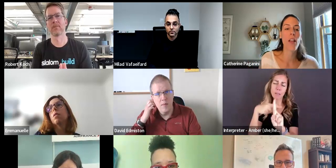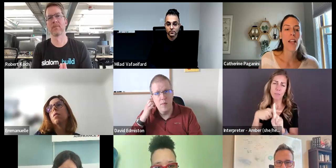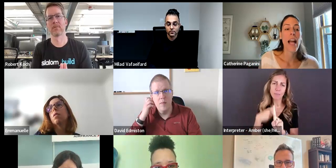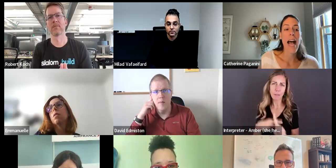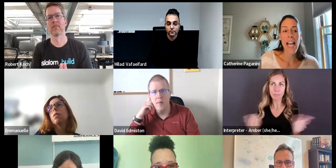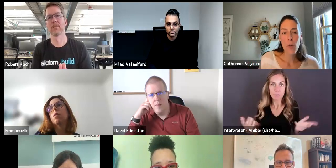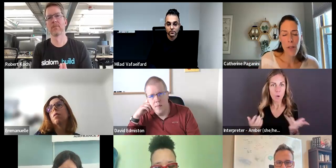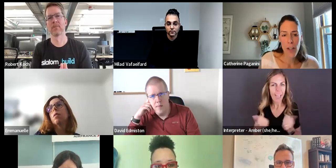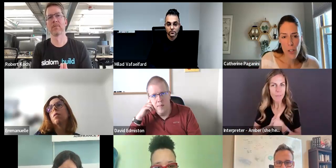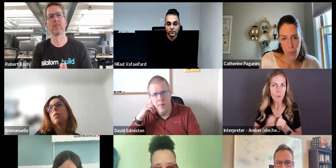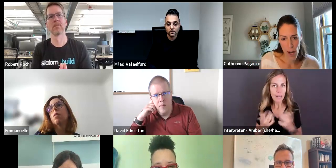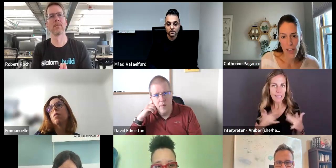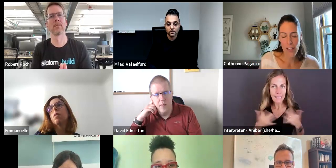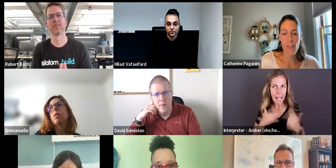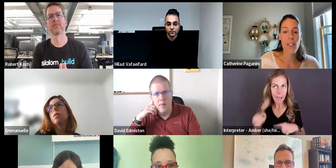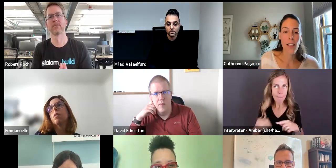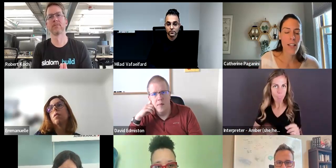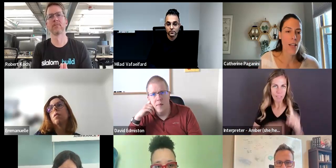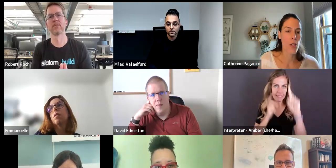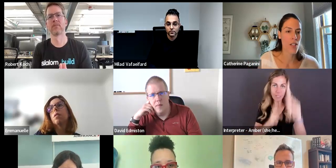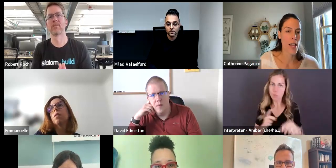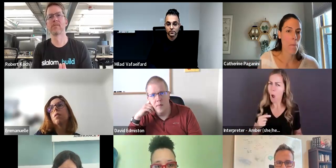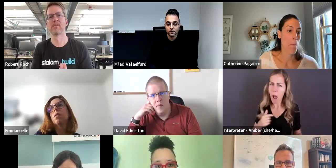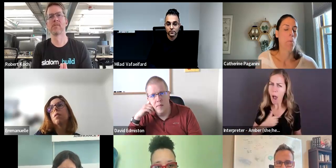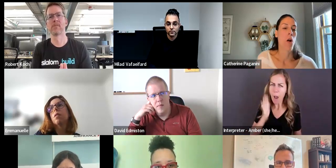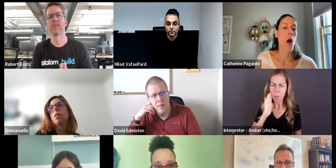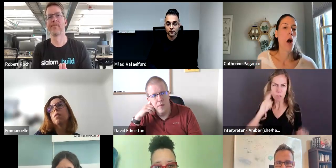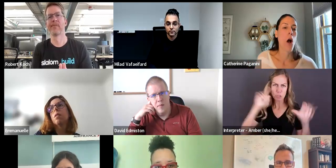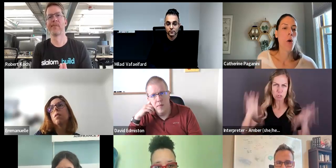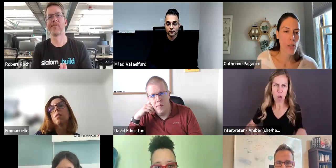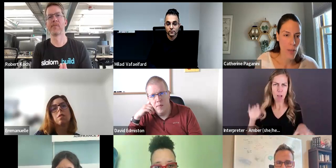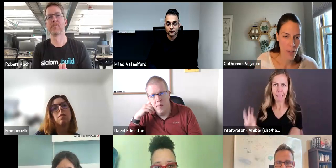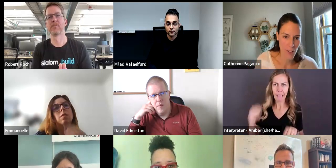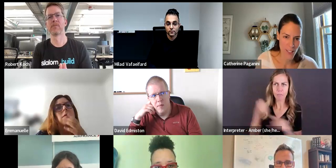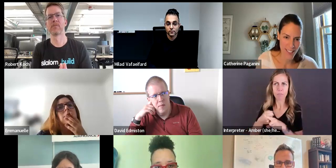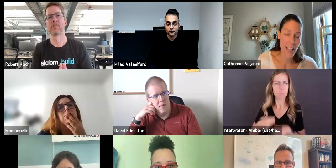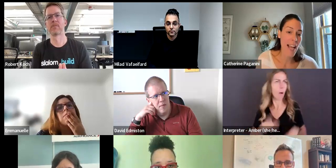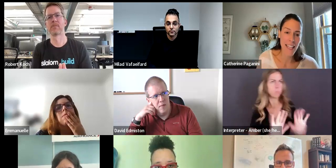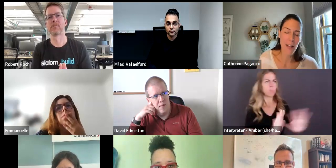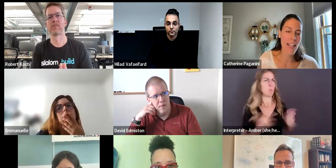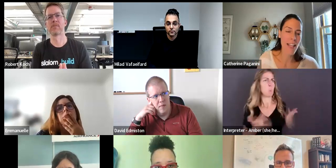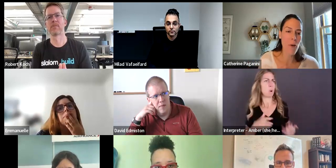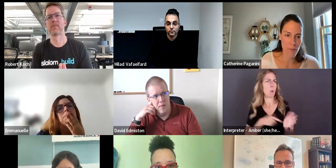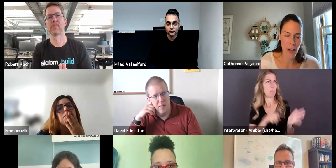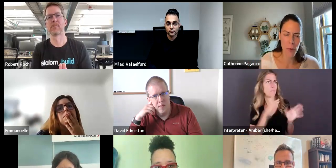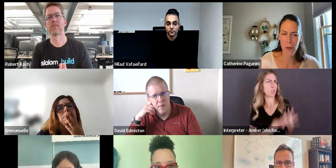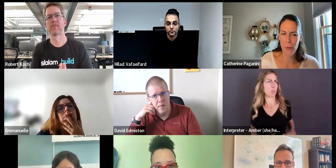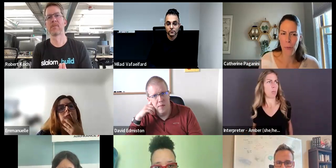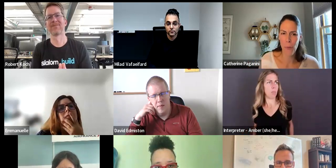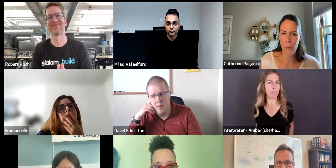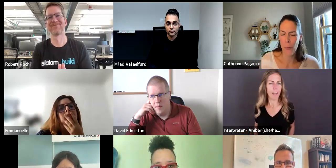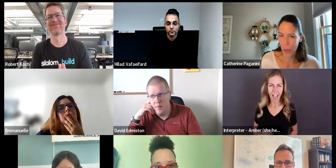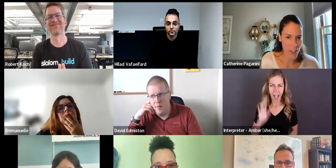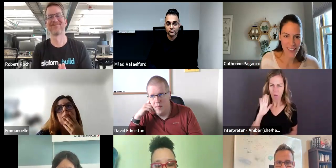on. So I would be very surprised if suddenly they would say, oh, no, we don't want to pay for this. That would be